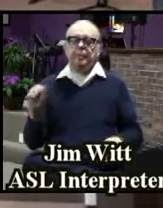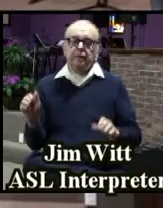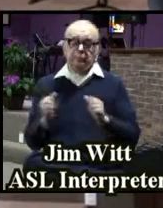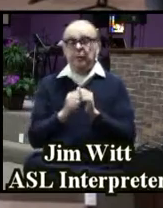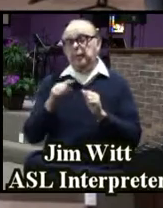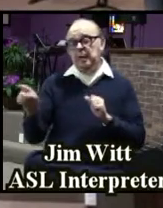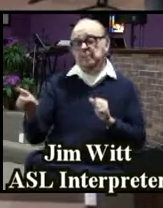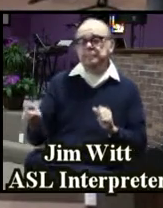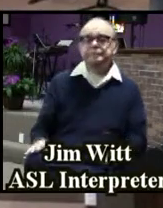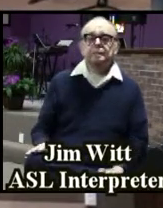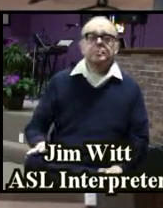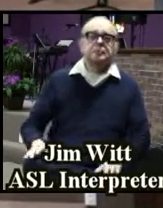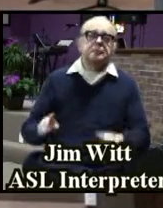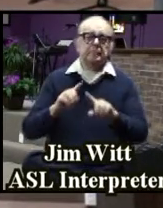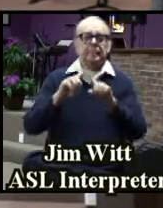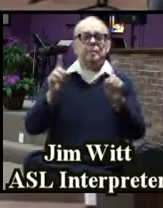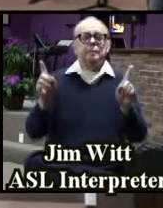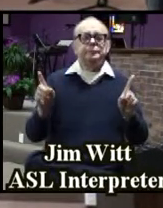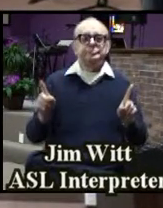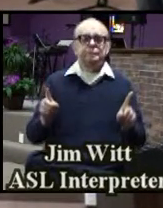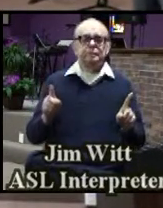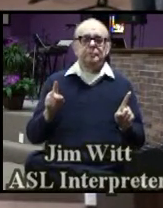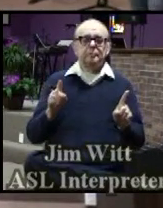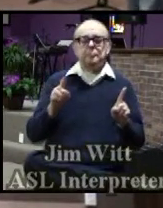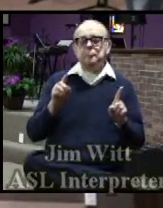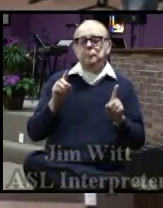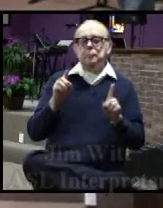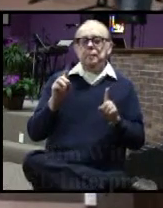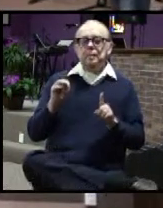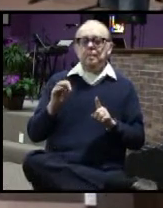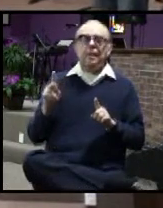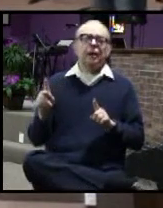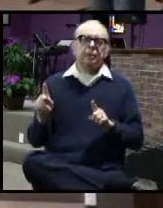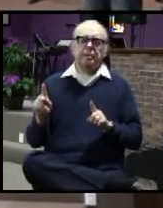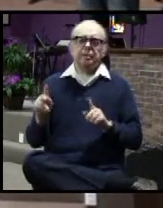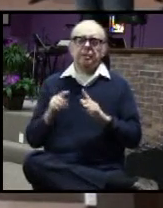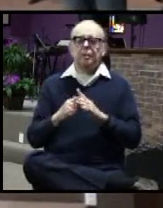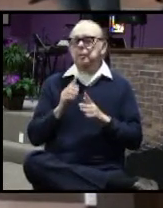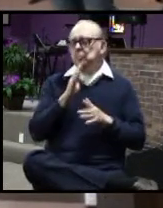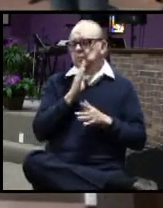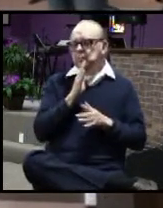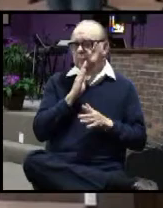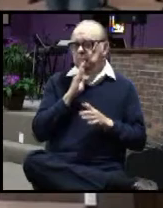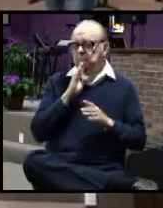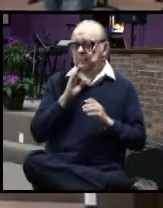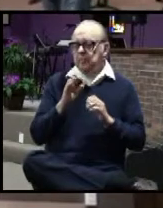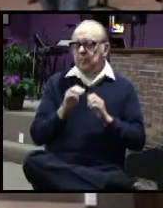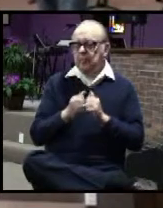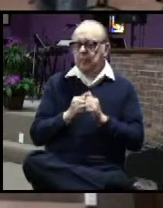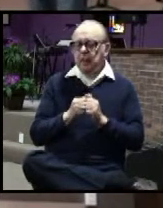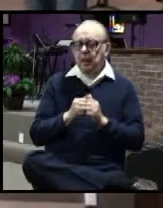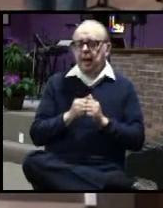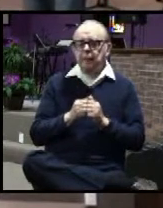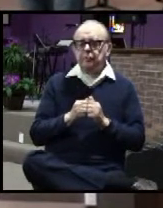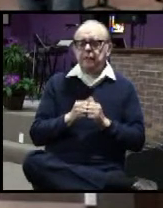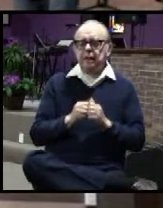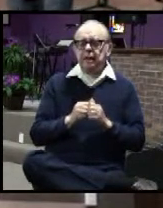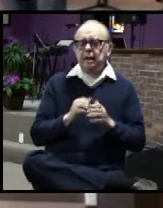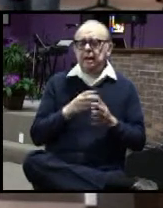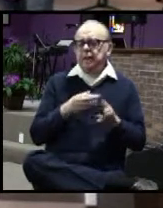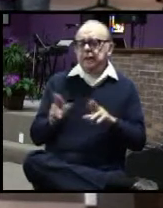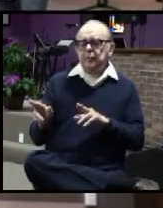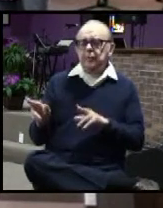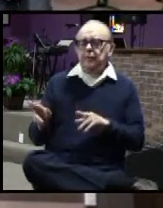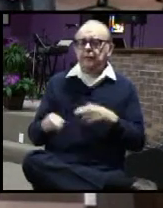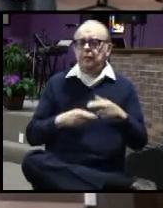But Michael started out talking about how to prepare for revival or things that might be